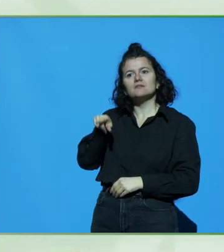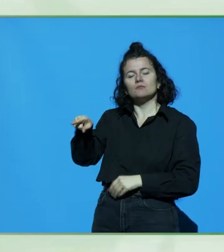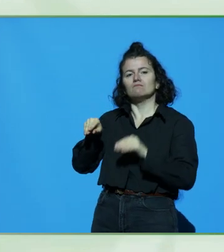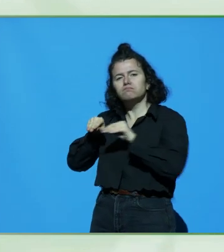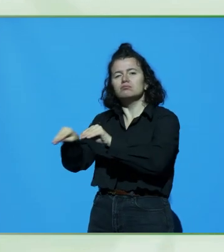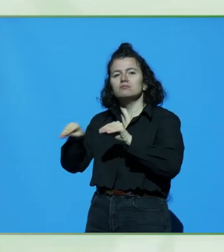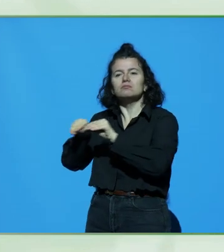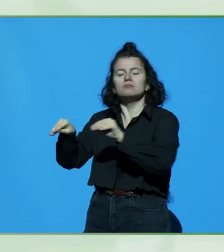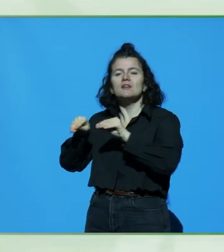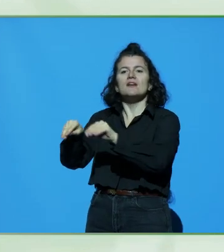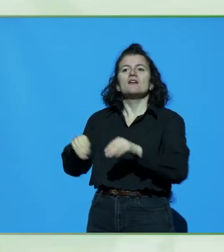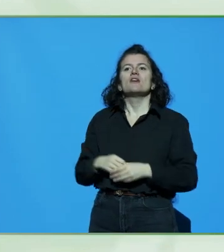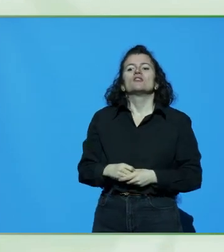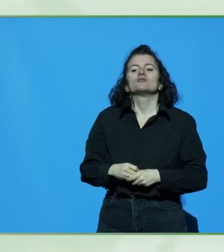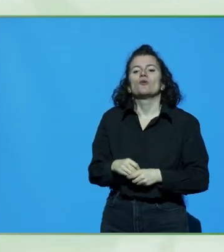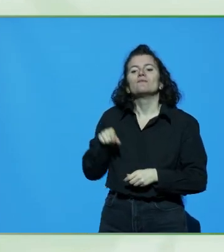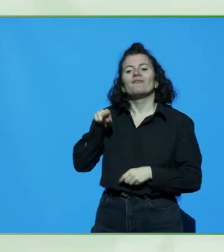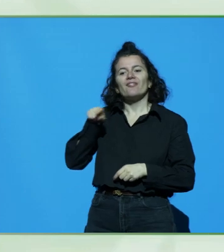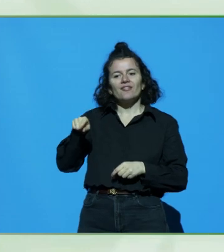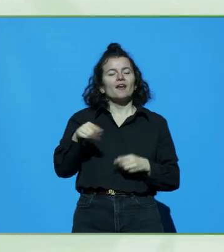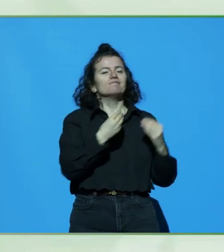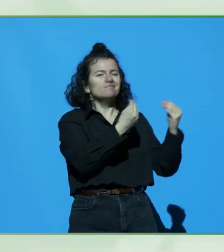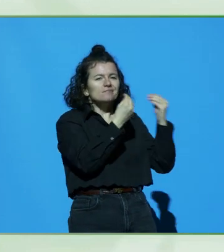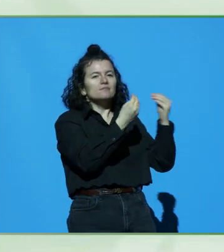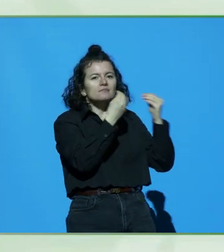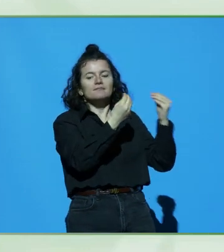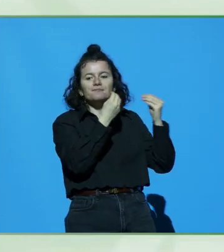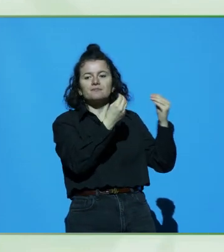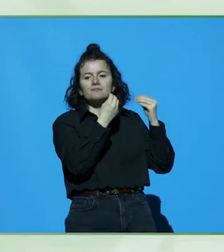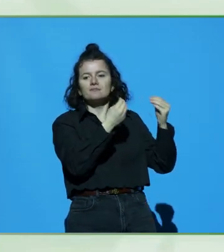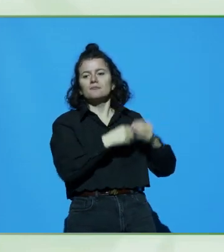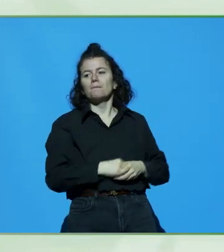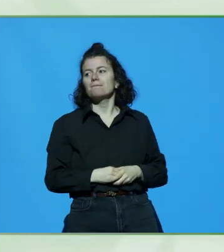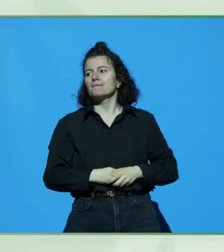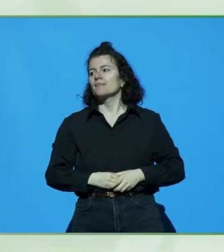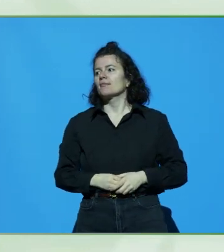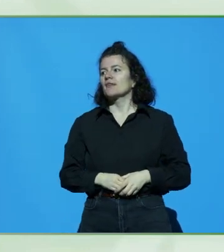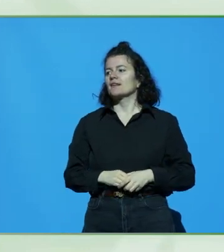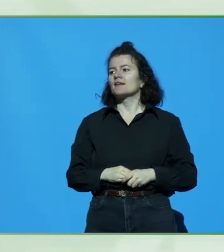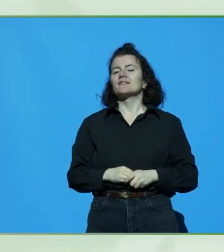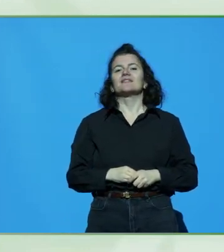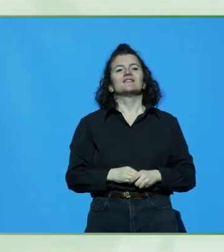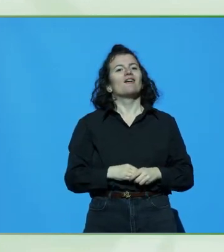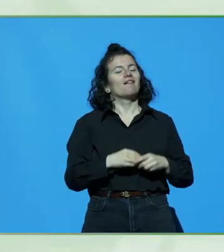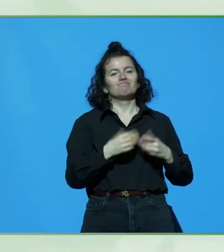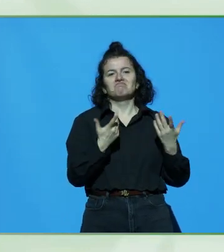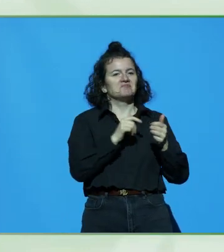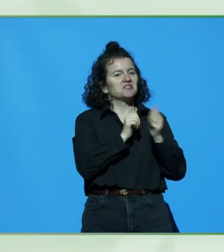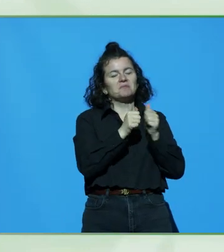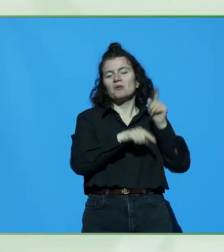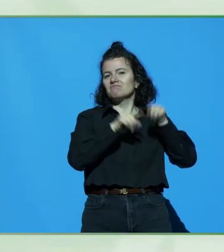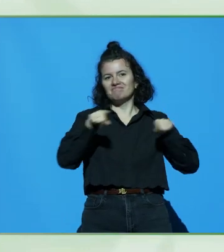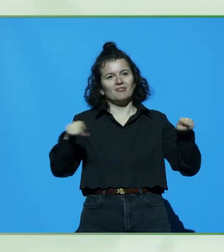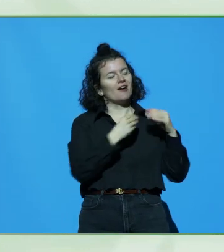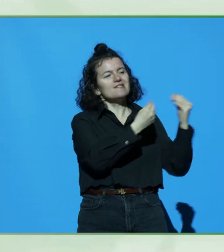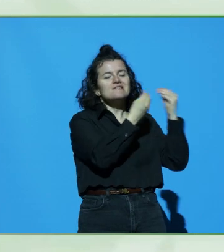education and different types of sports, and what we were able to